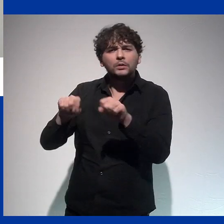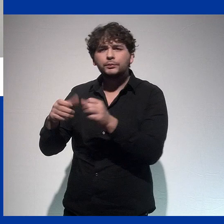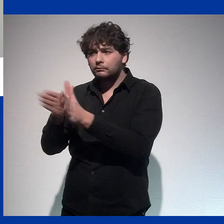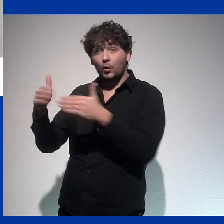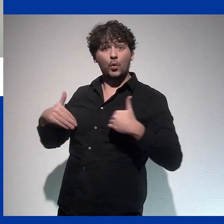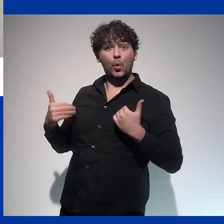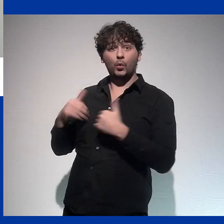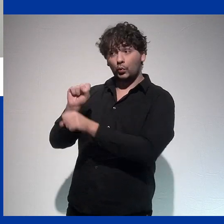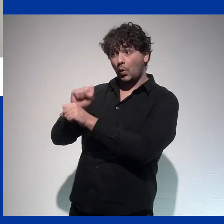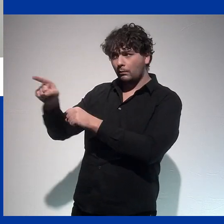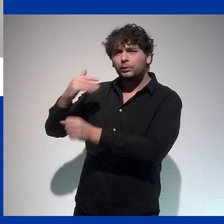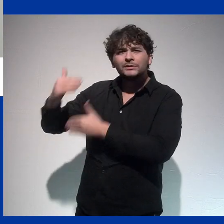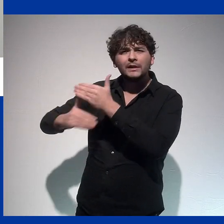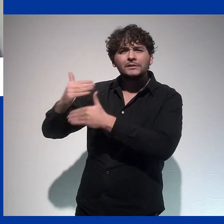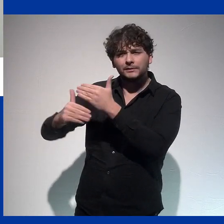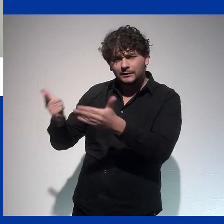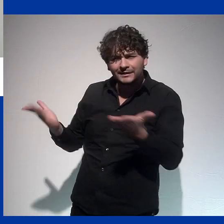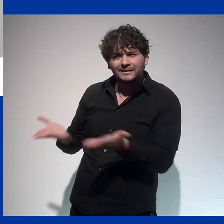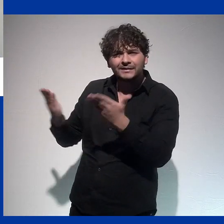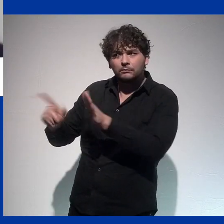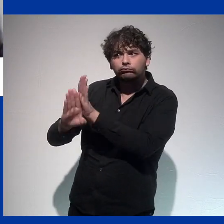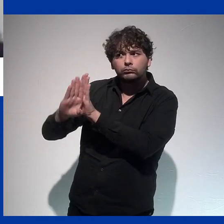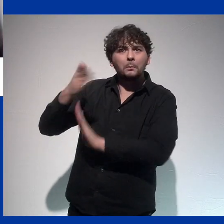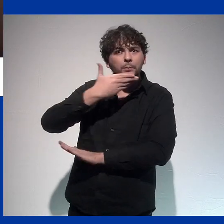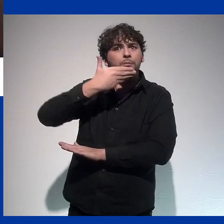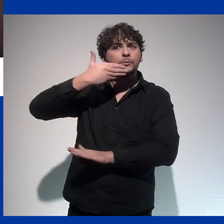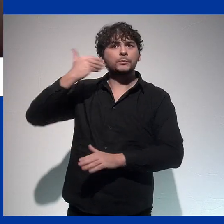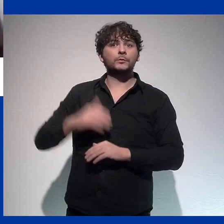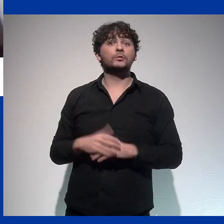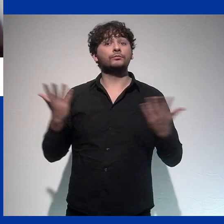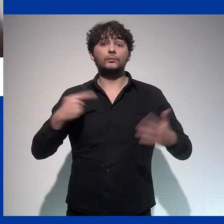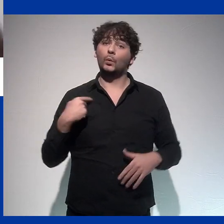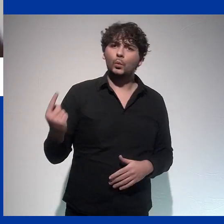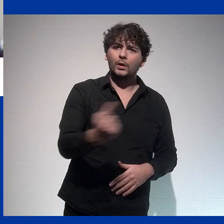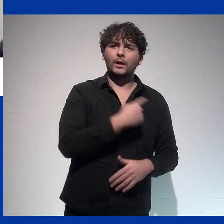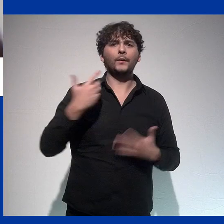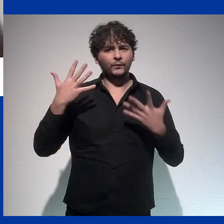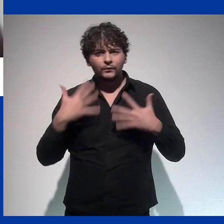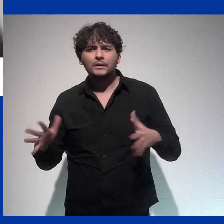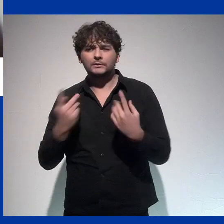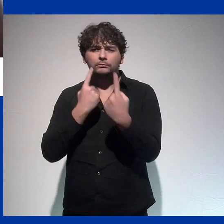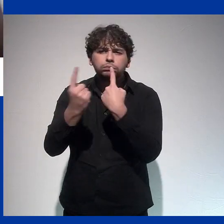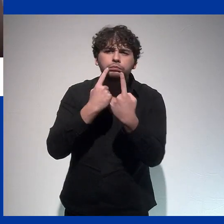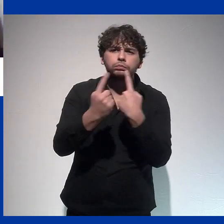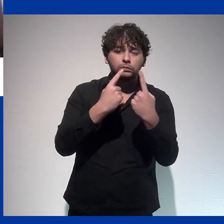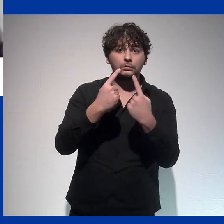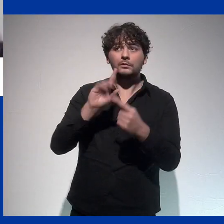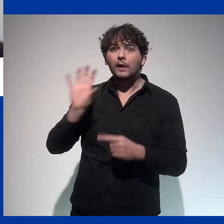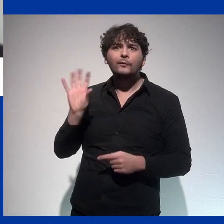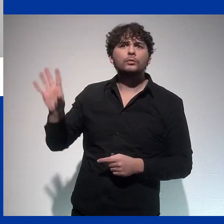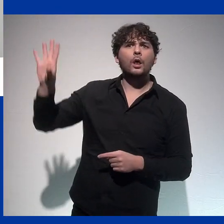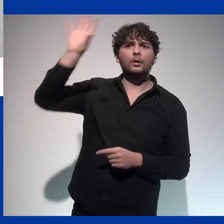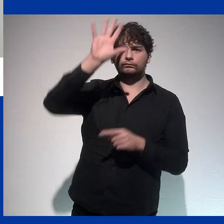national delegations, as well as in the workshops, laid the basis for a process of cooperation between all